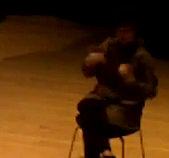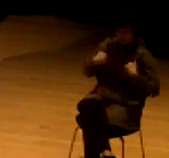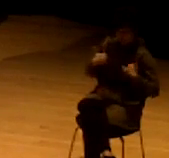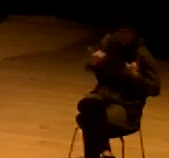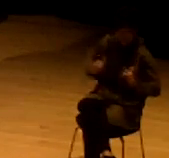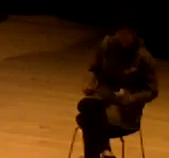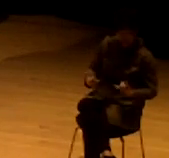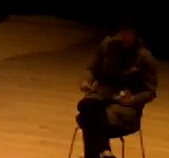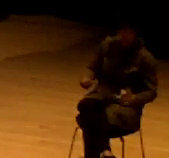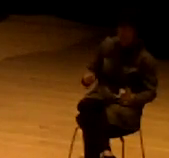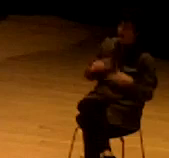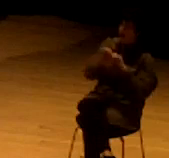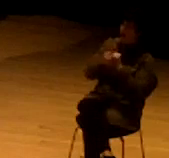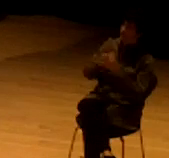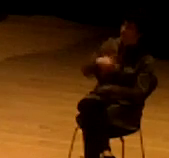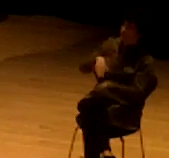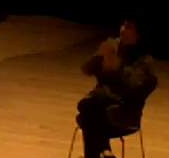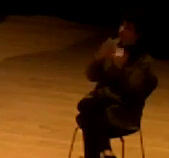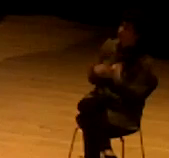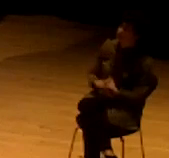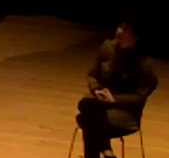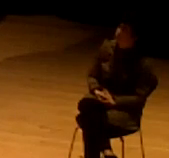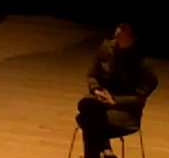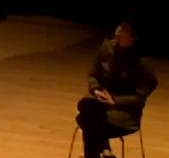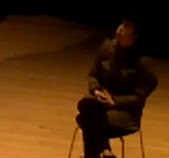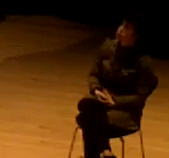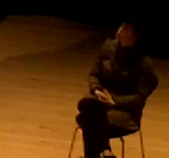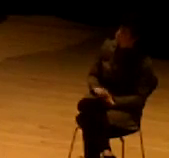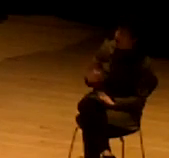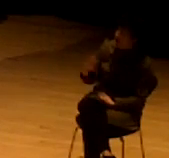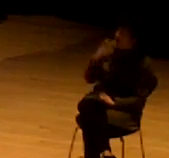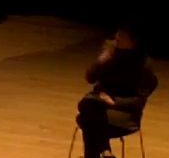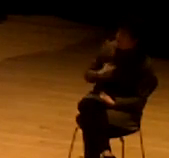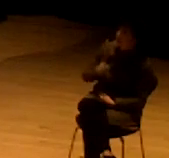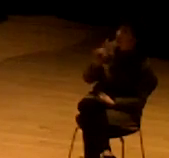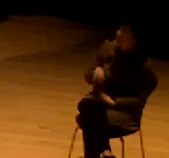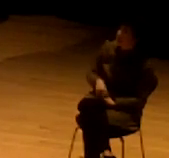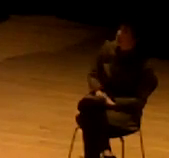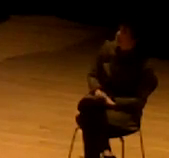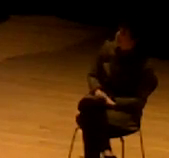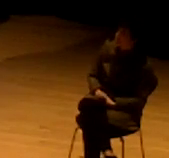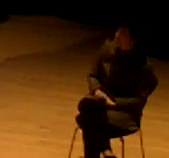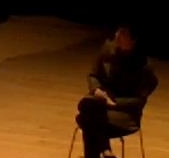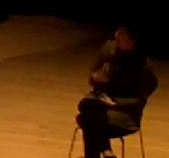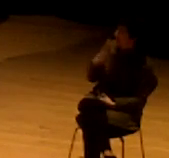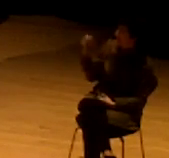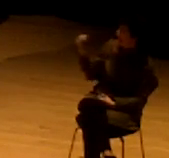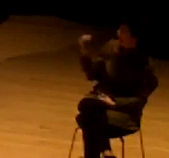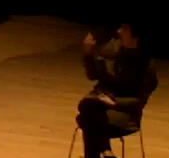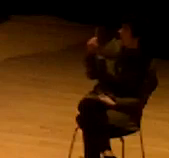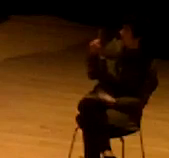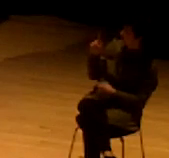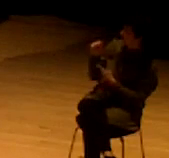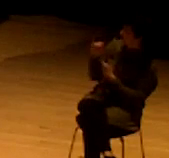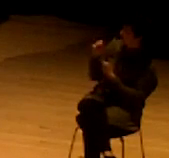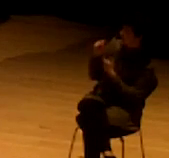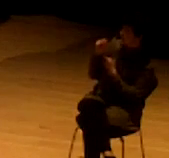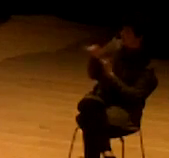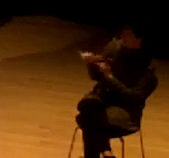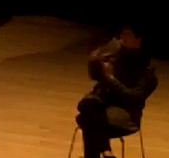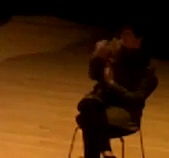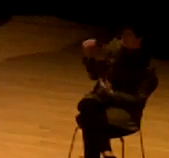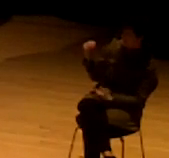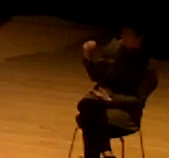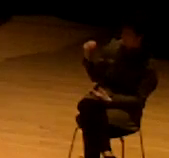So, I mean, it is a very interesting thing, and Daisy and I just spent... Oh, a million hours, you know,